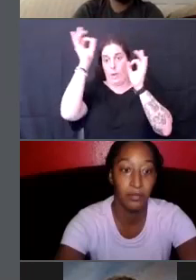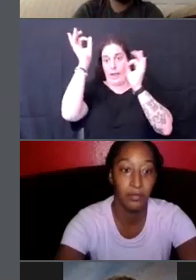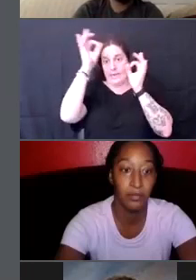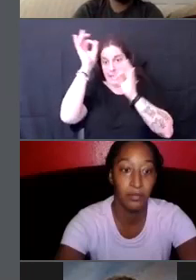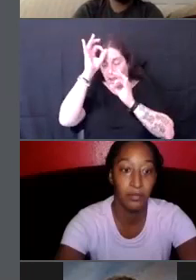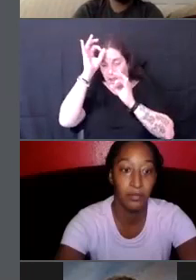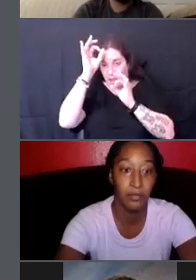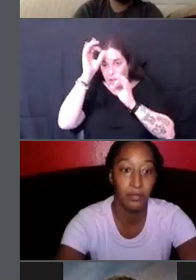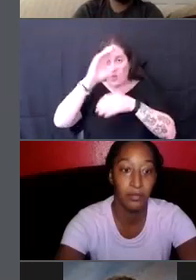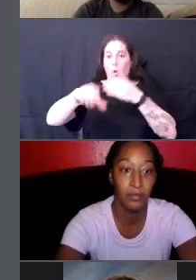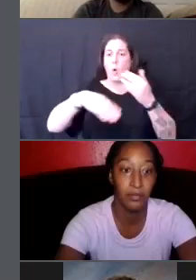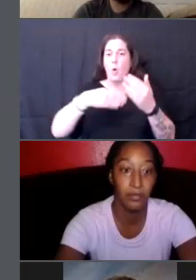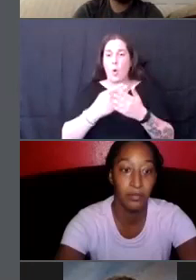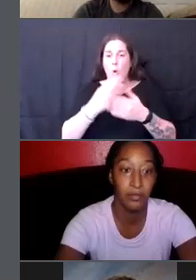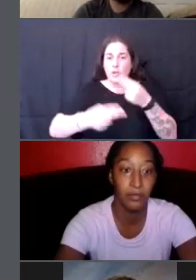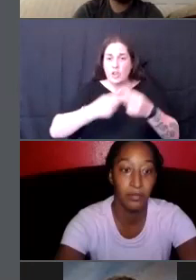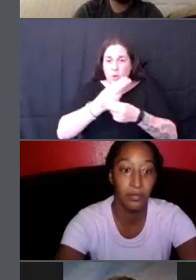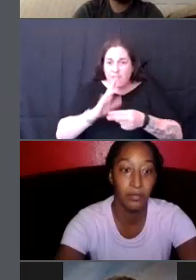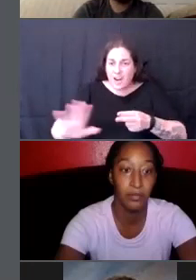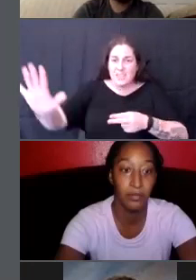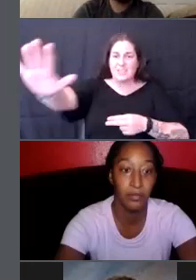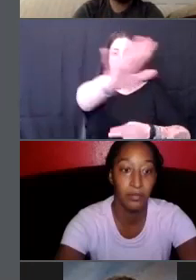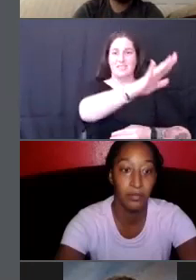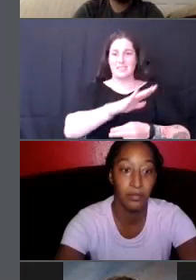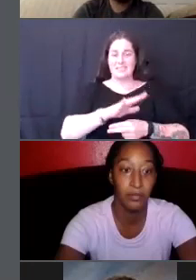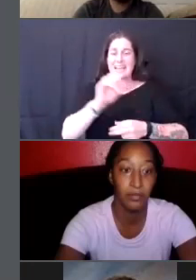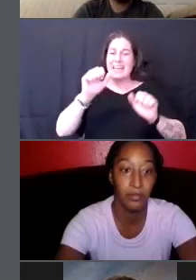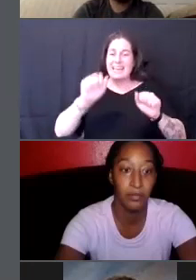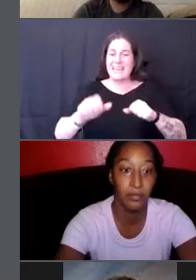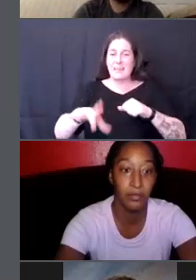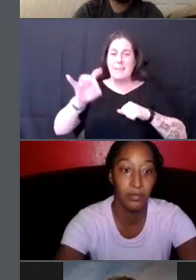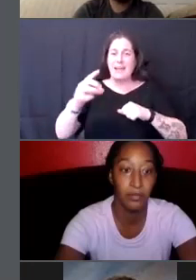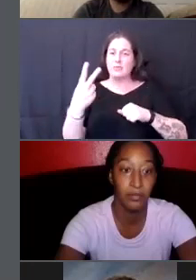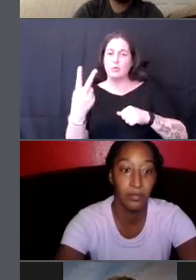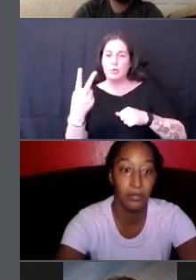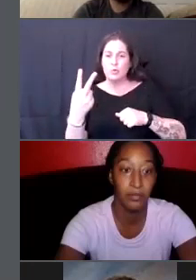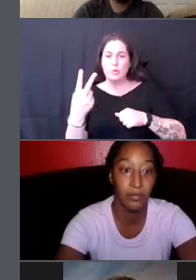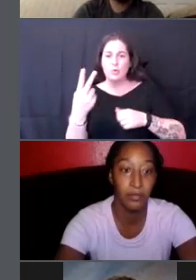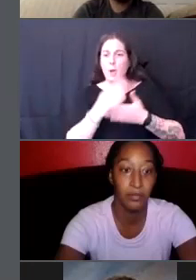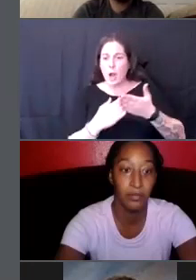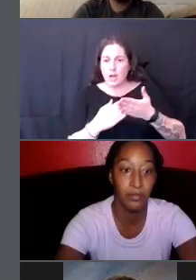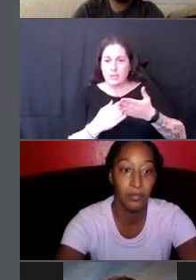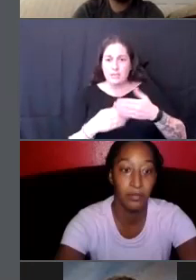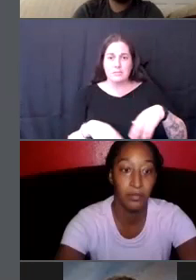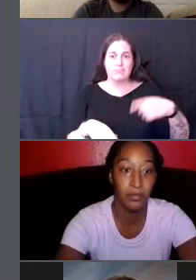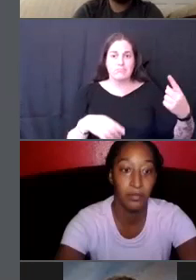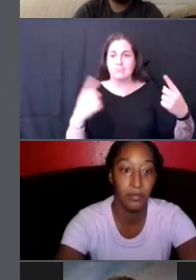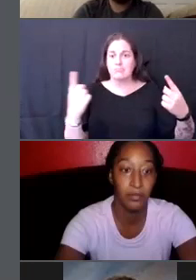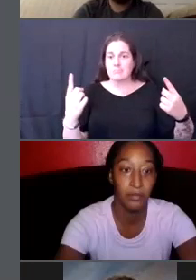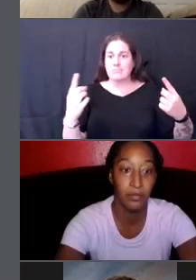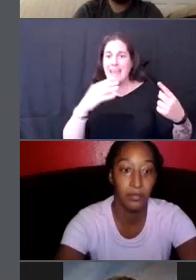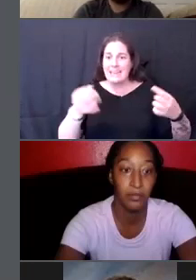throughout the entire universe, I can pick any two particles and tell you how that force